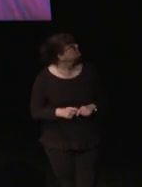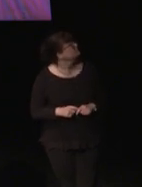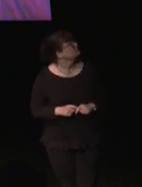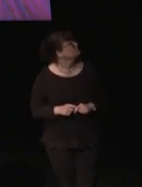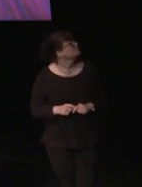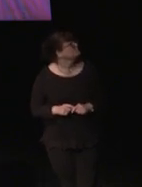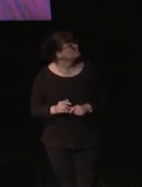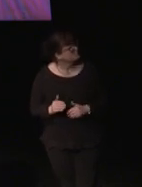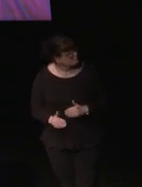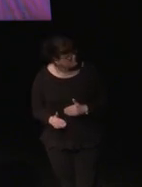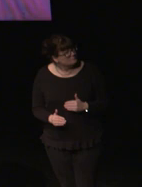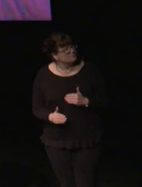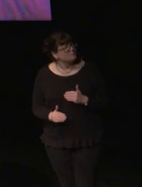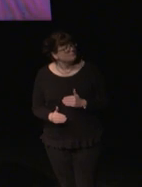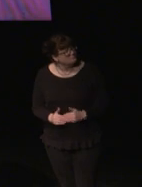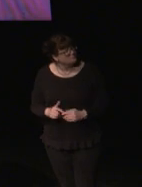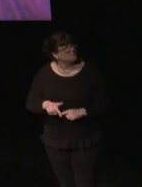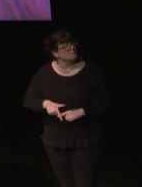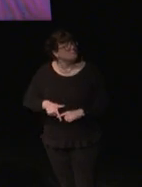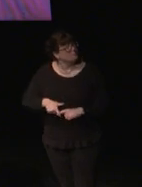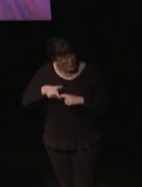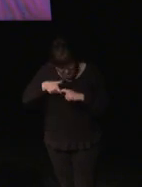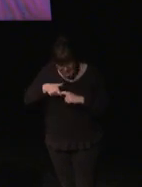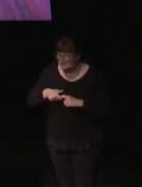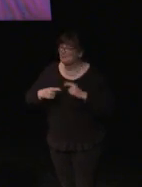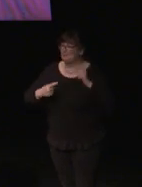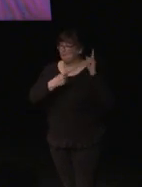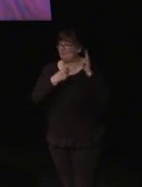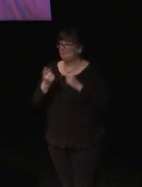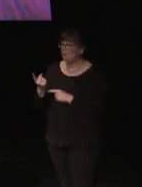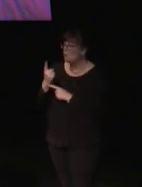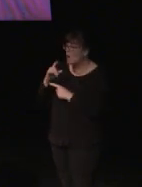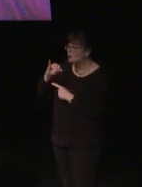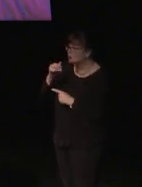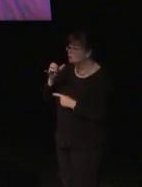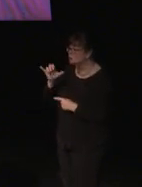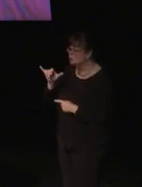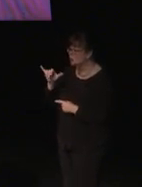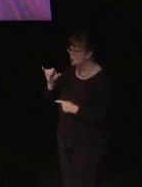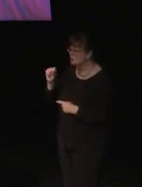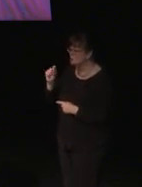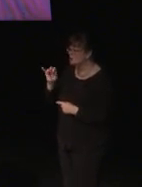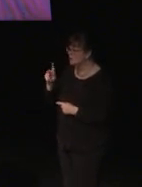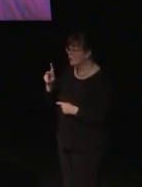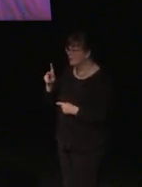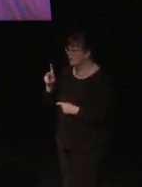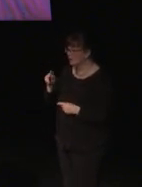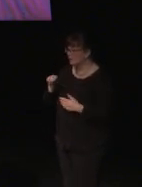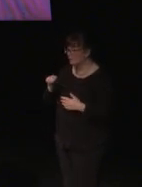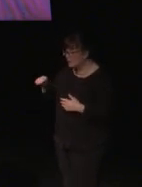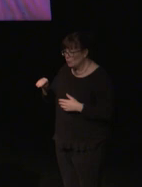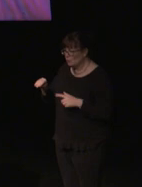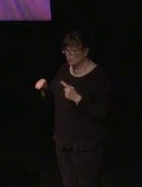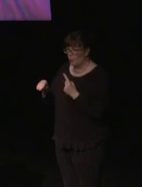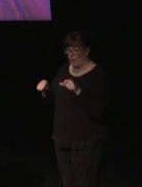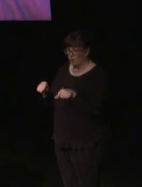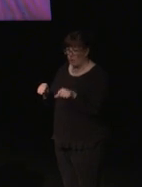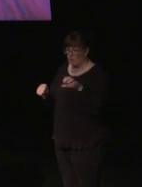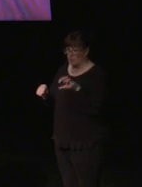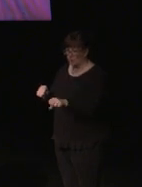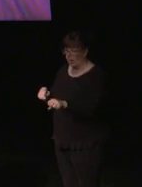Pause. I'm going to pause. Okay, so one joystick says move. One button says grab. One button says